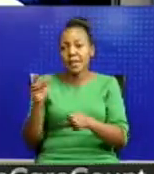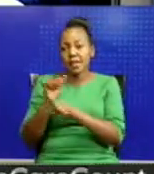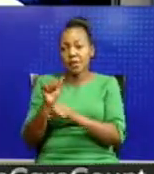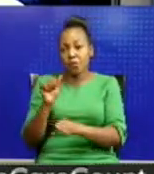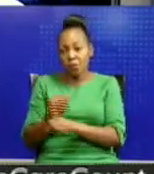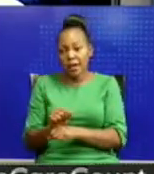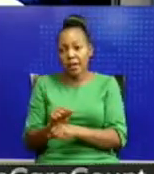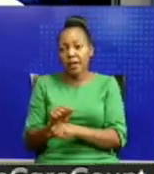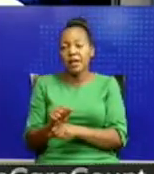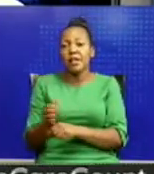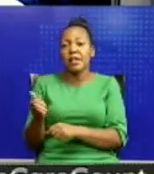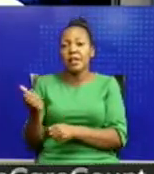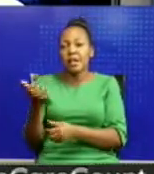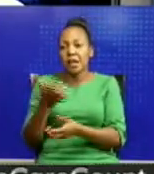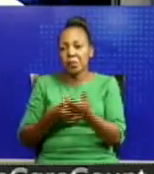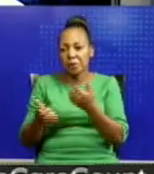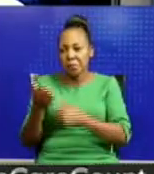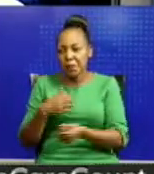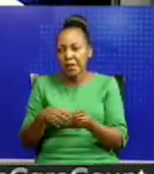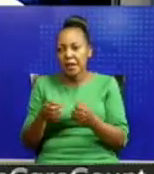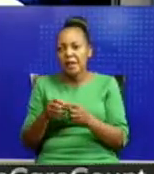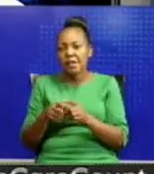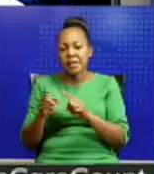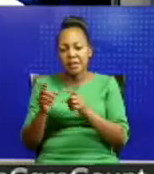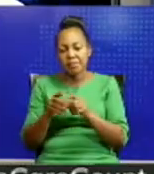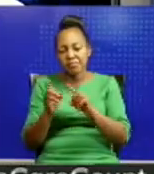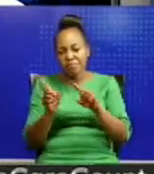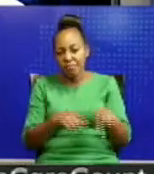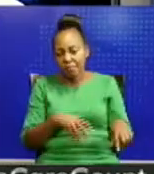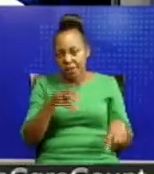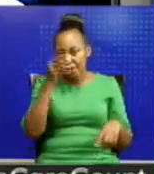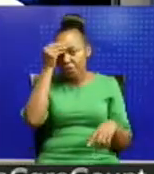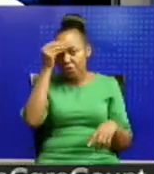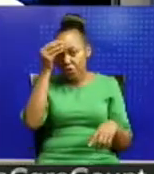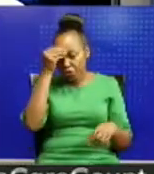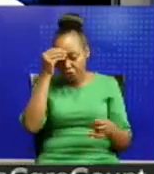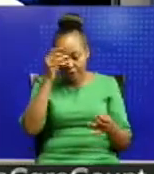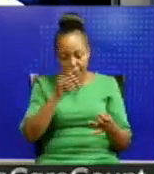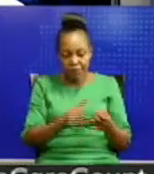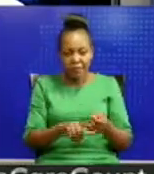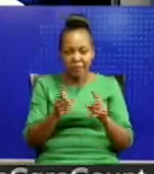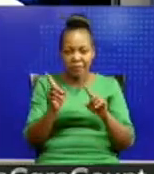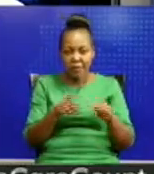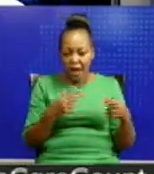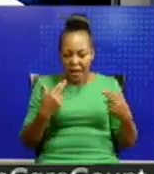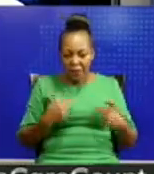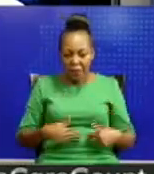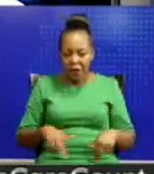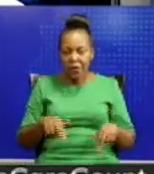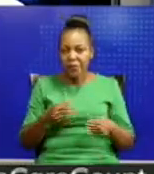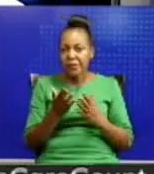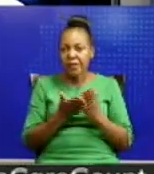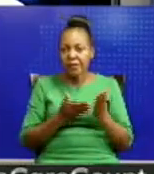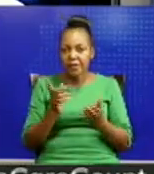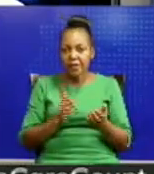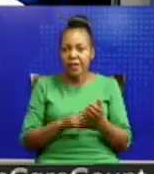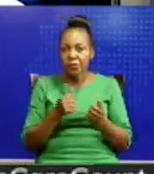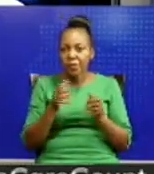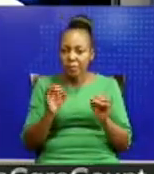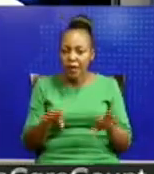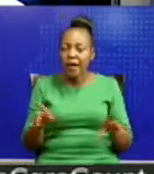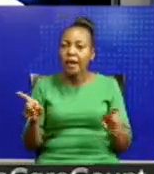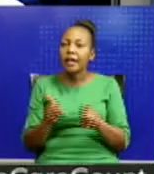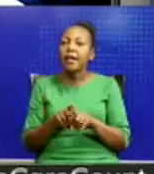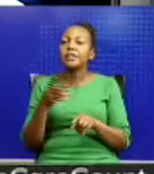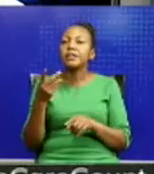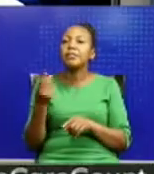economy, they forego education, they forego health seeking, they forego income earning,